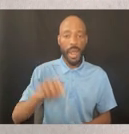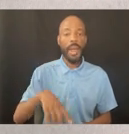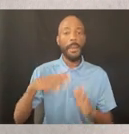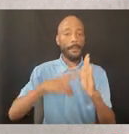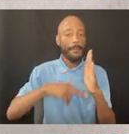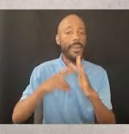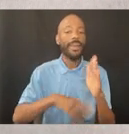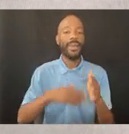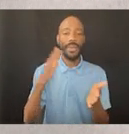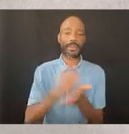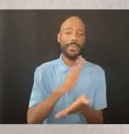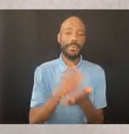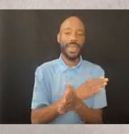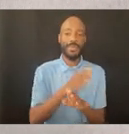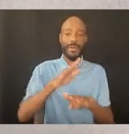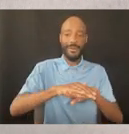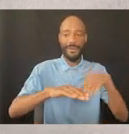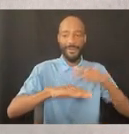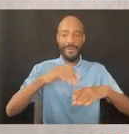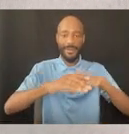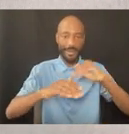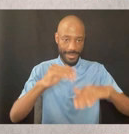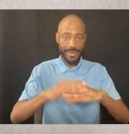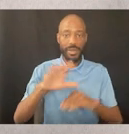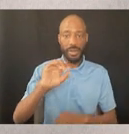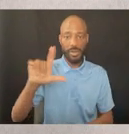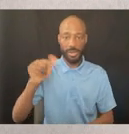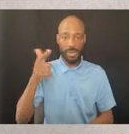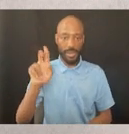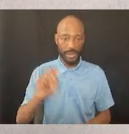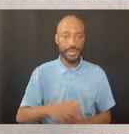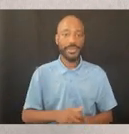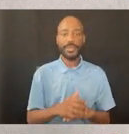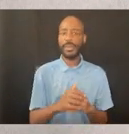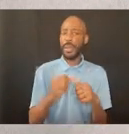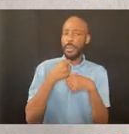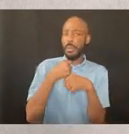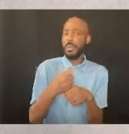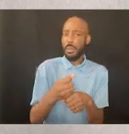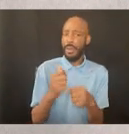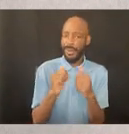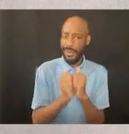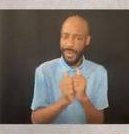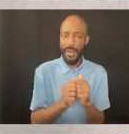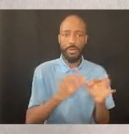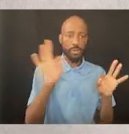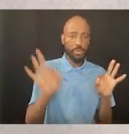The construction method is sewn, printed, and appliqued. Based on a pattern by,